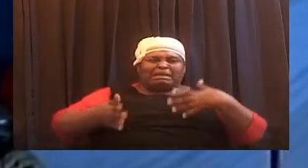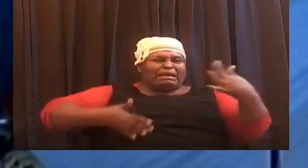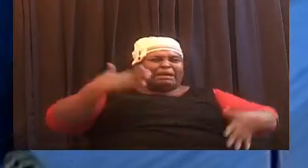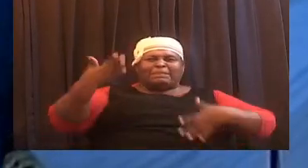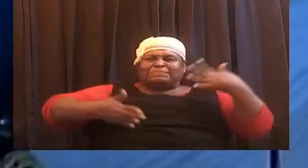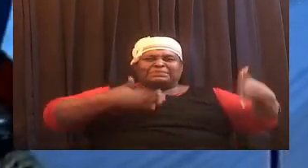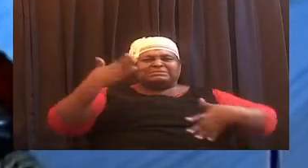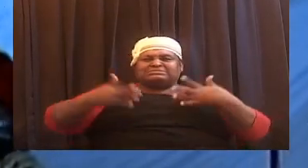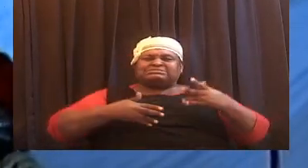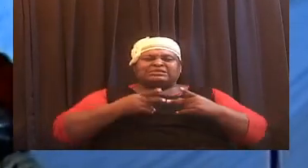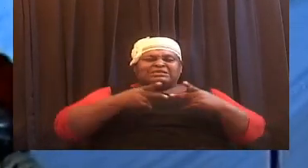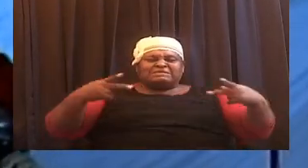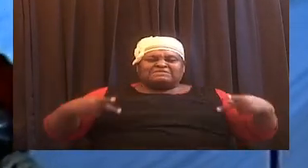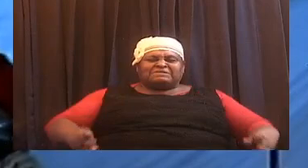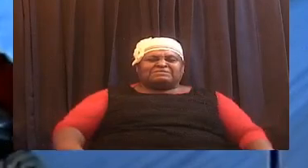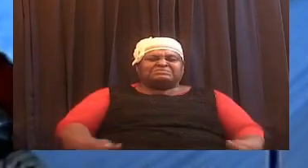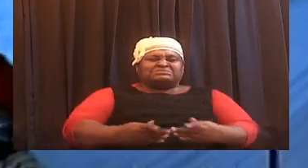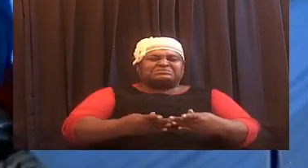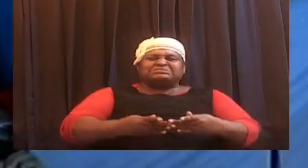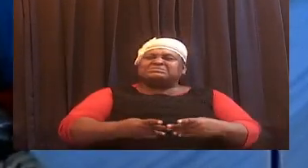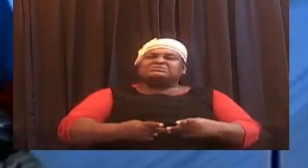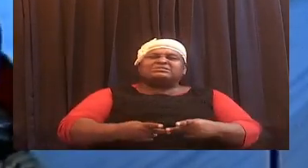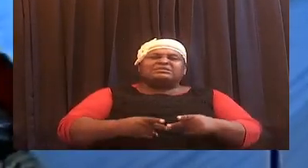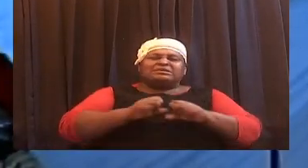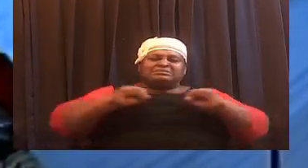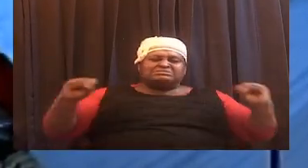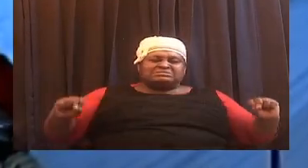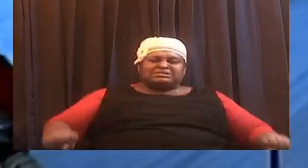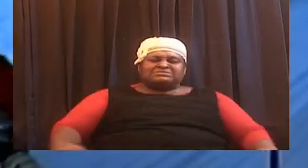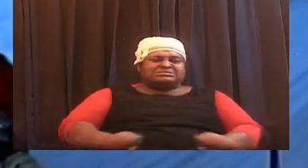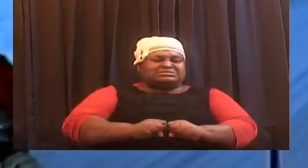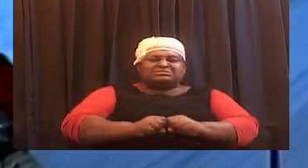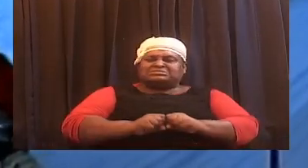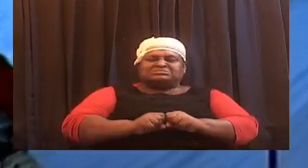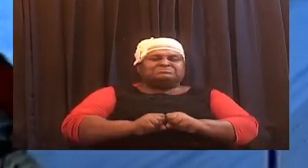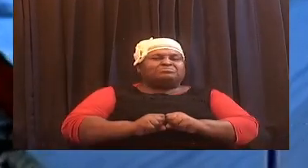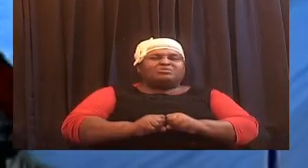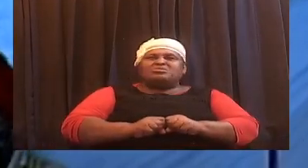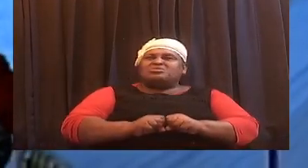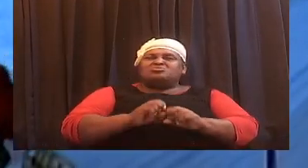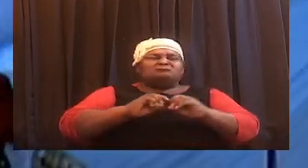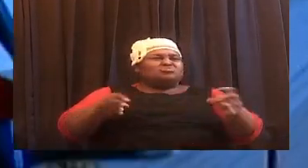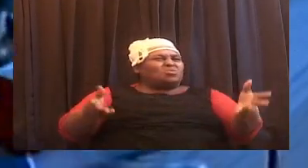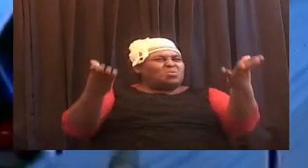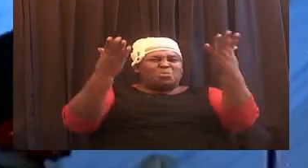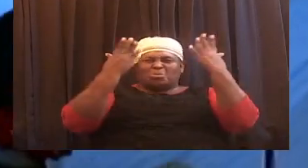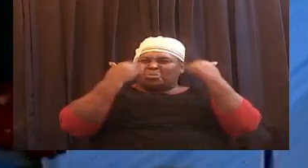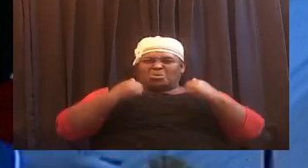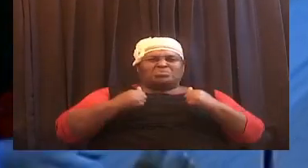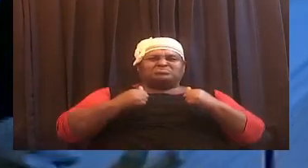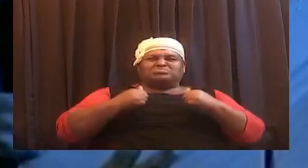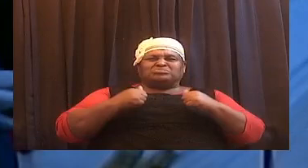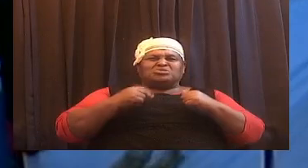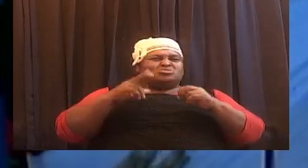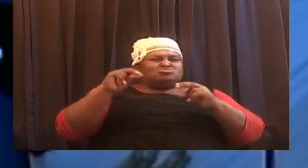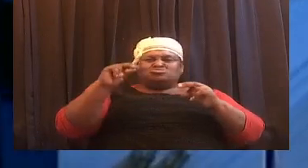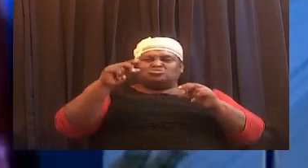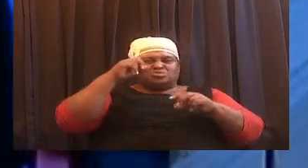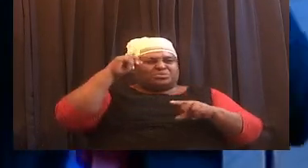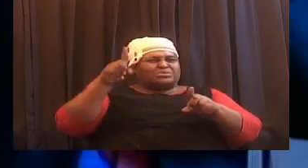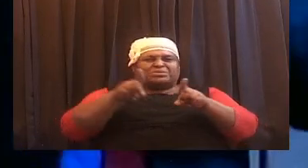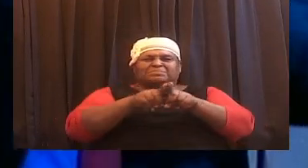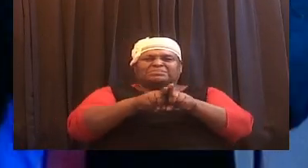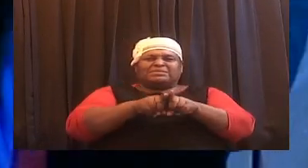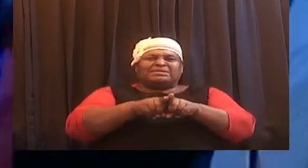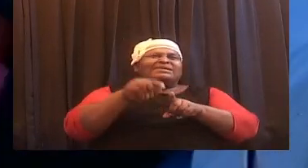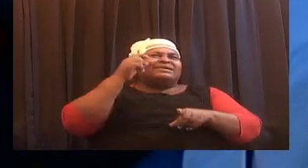the Pharisees and the Sadducees don't really get along. They don't really see eye to eye. And so I thought they